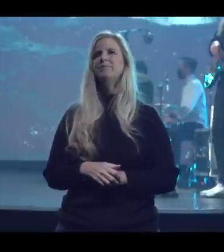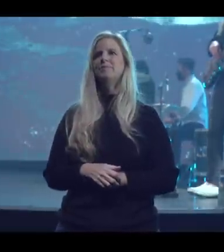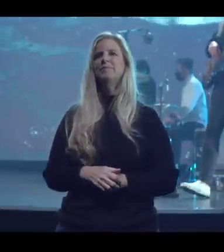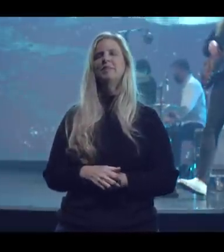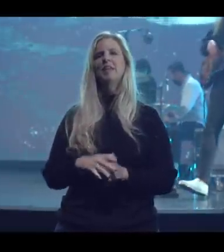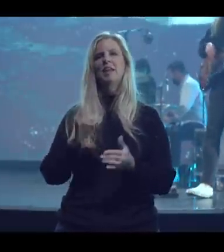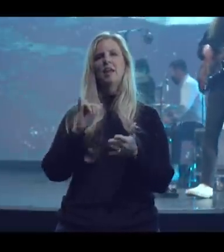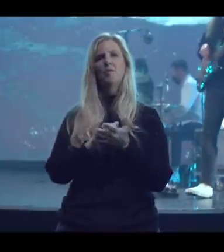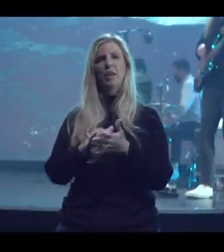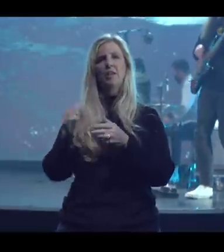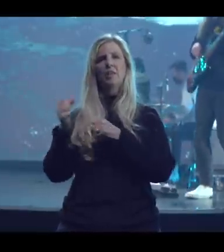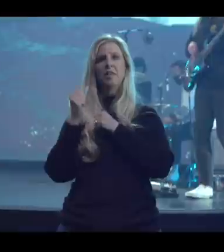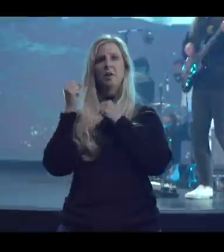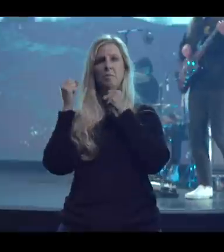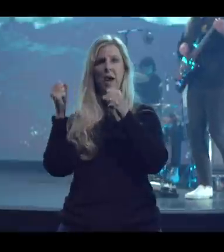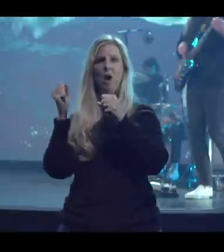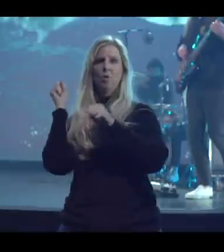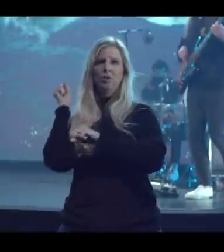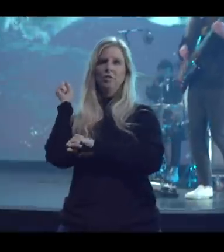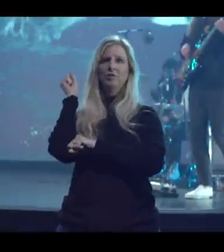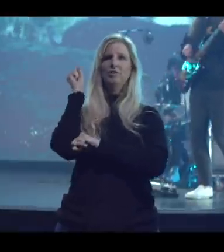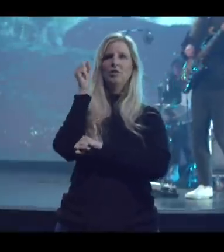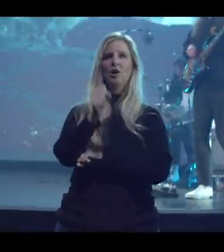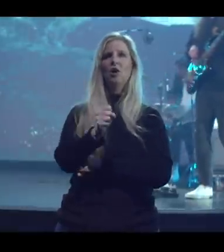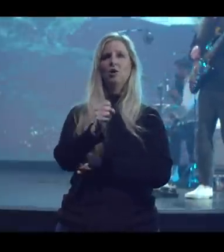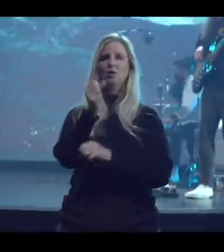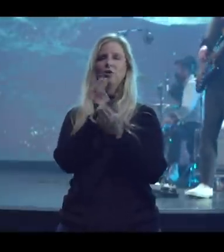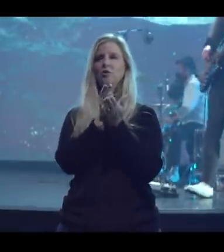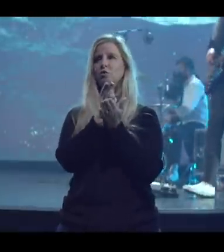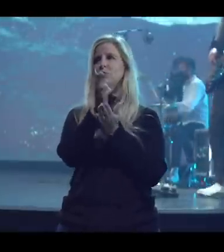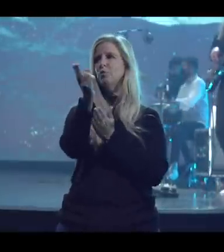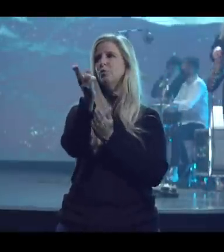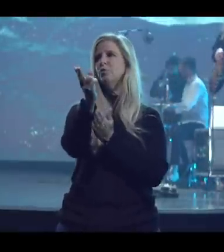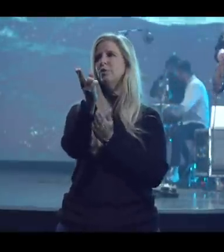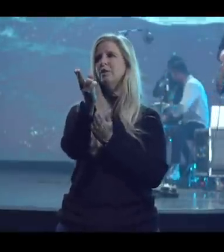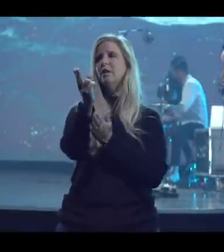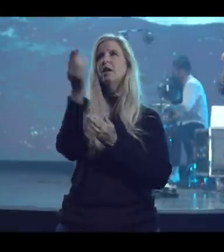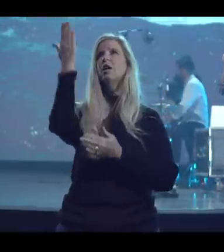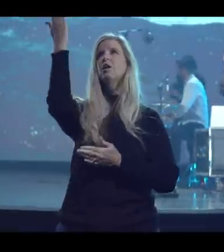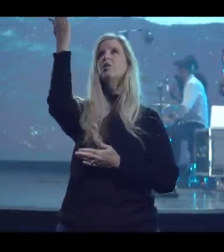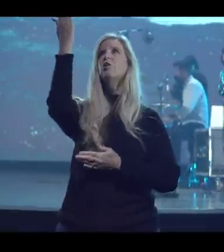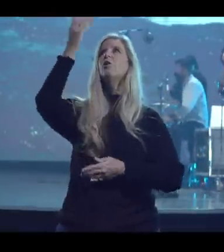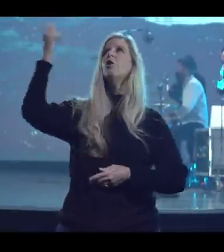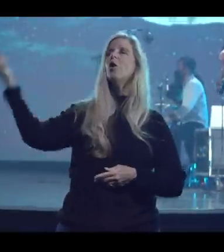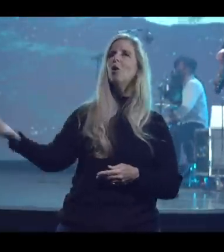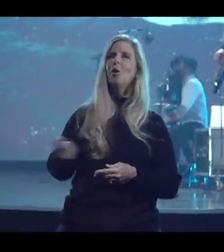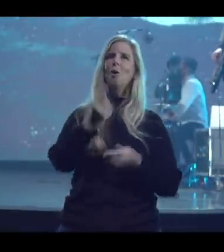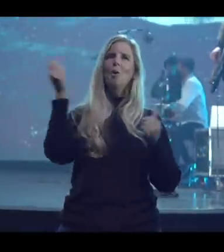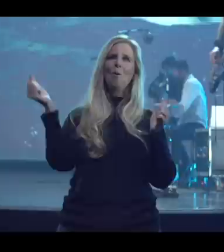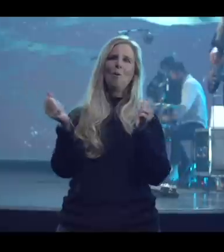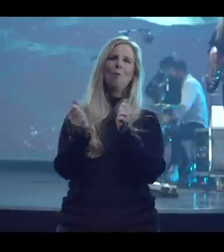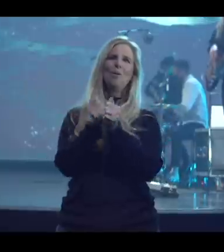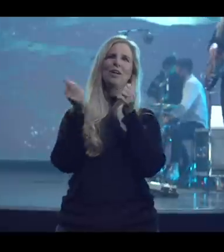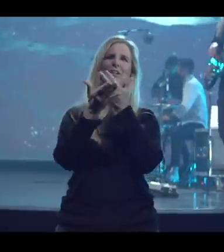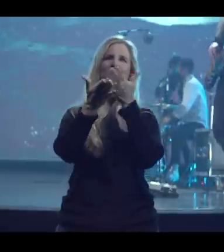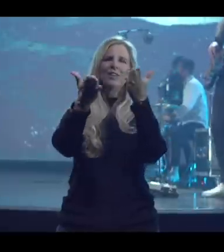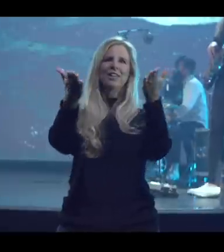oh, with the power to conquer truth. You've always been with